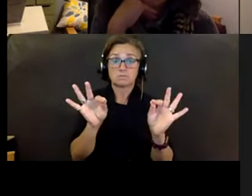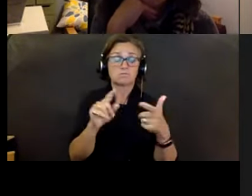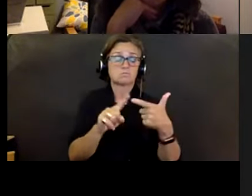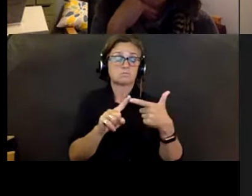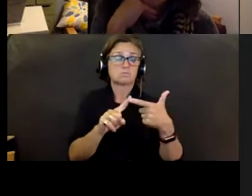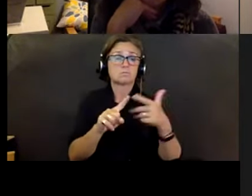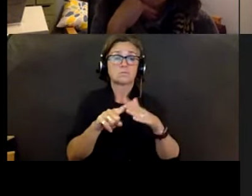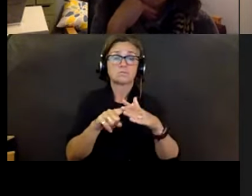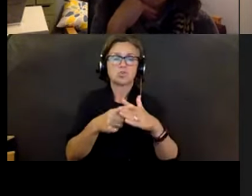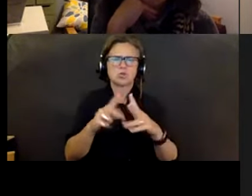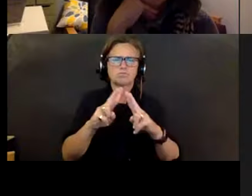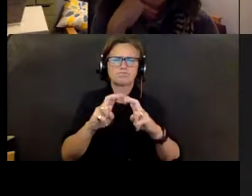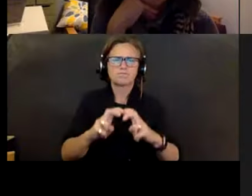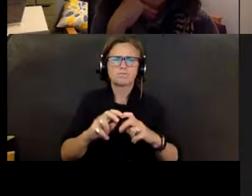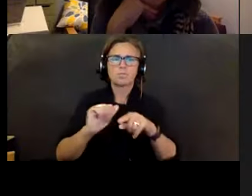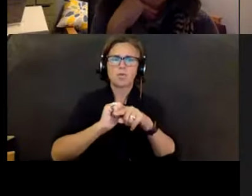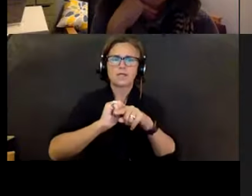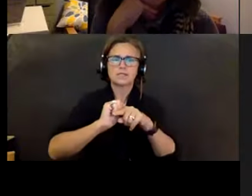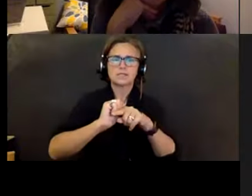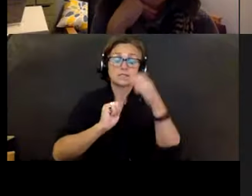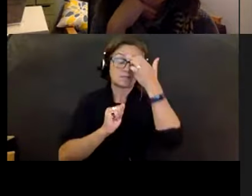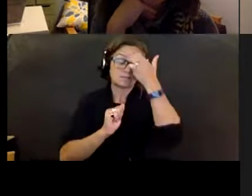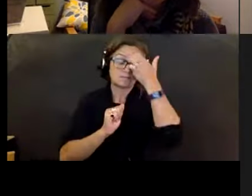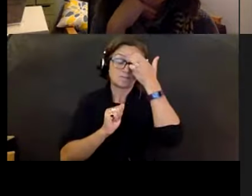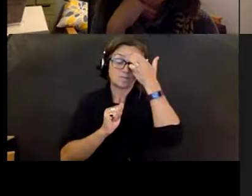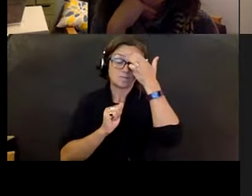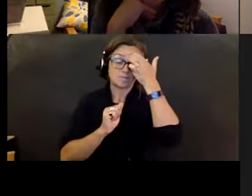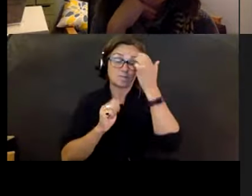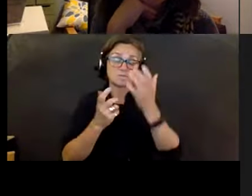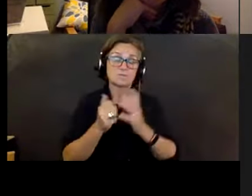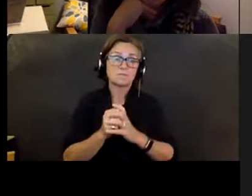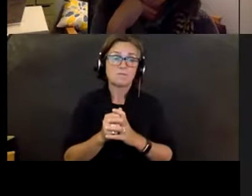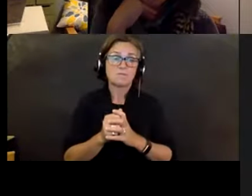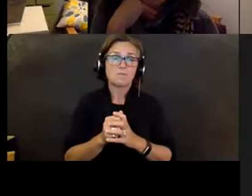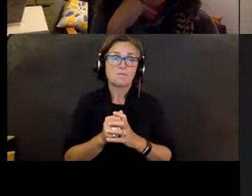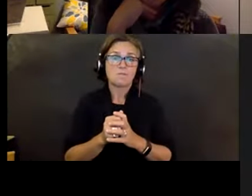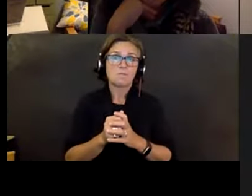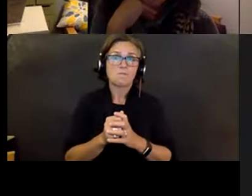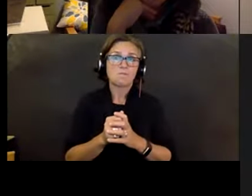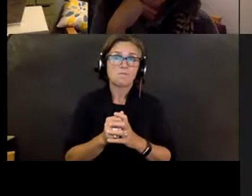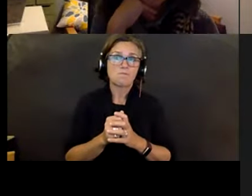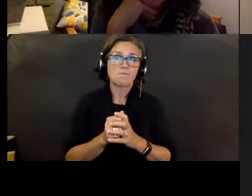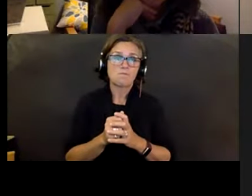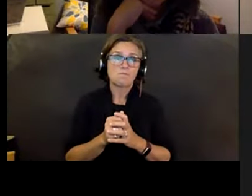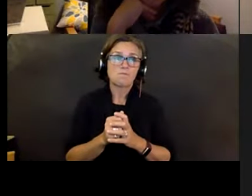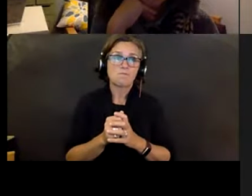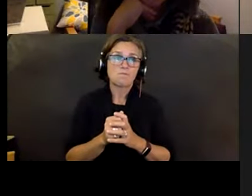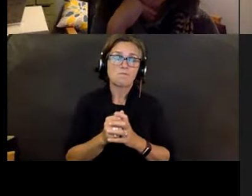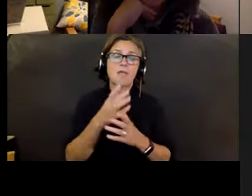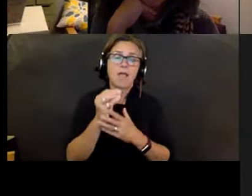practices so that they have opportunities for people to maybe